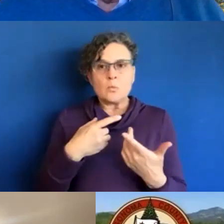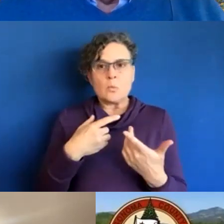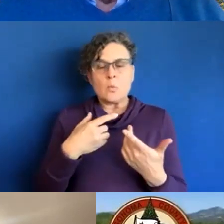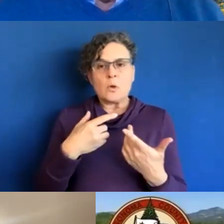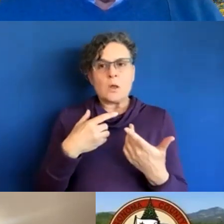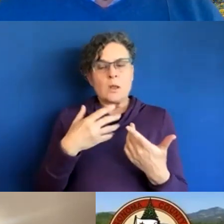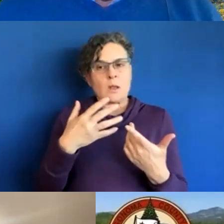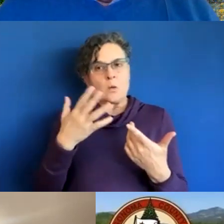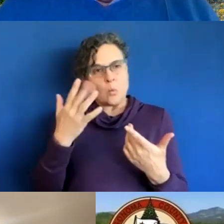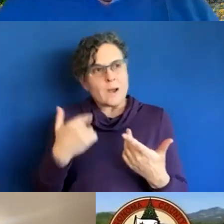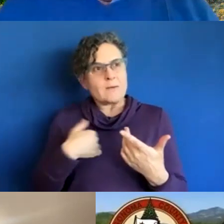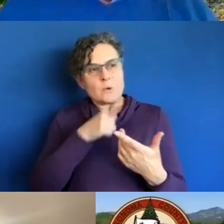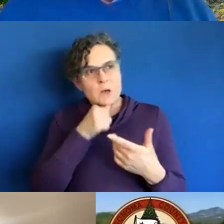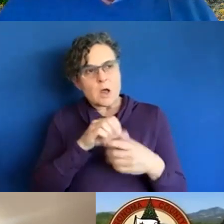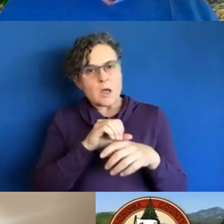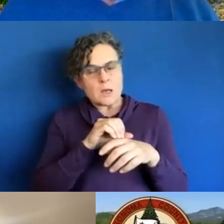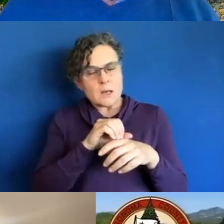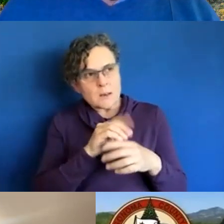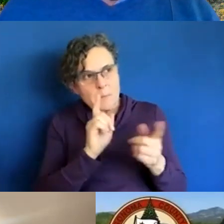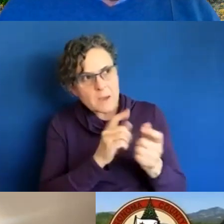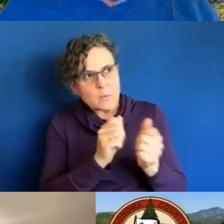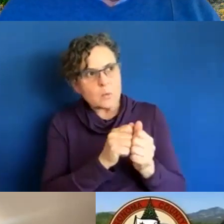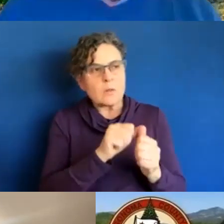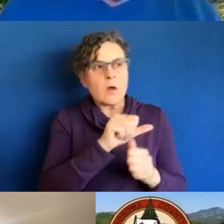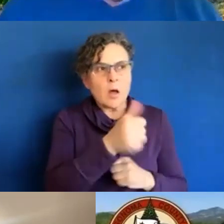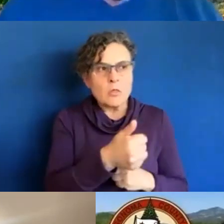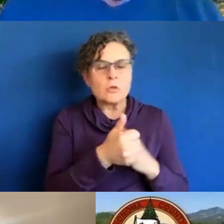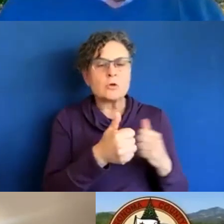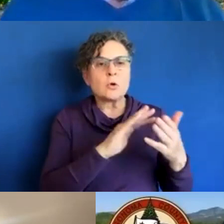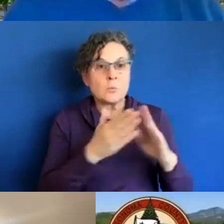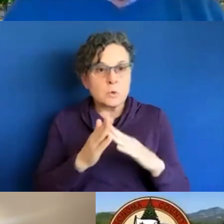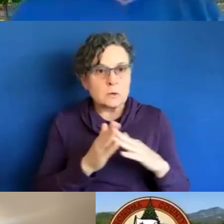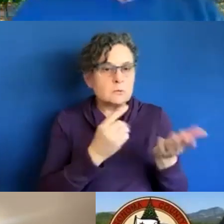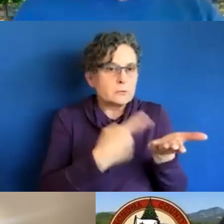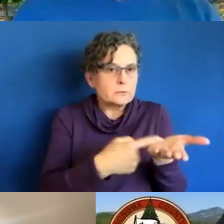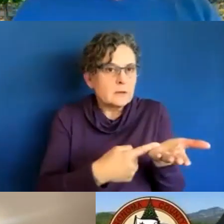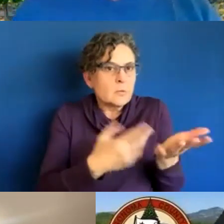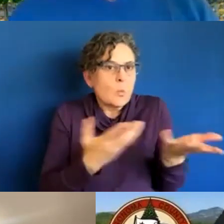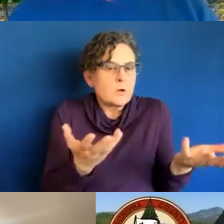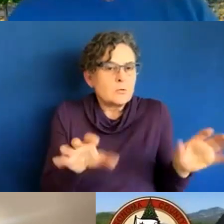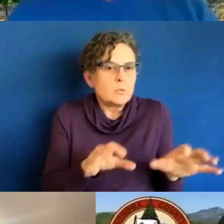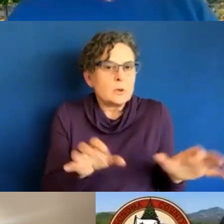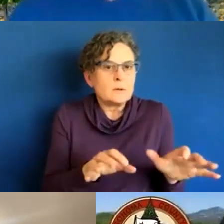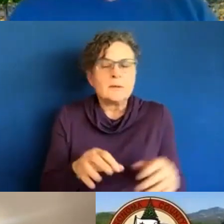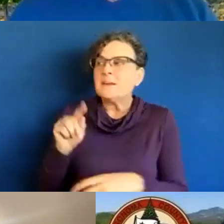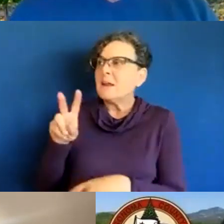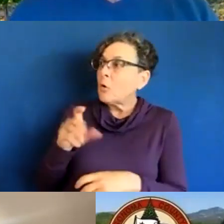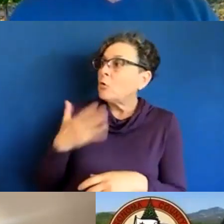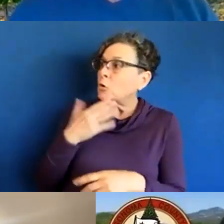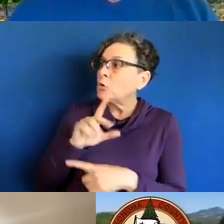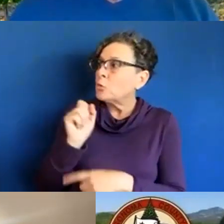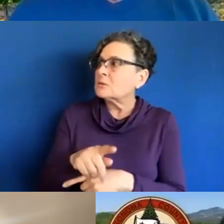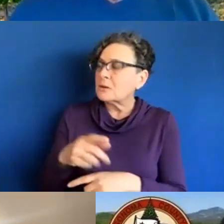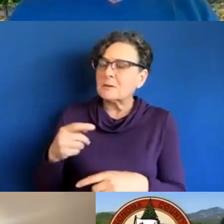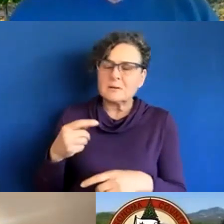this not been done in our community? So it's a great question, Thomas. It has been done. It's an